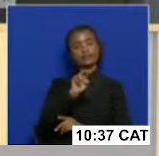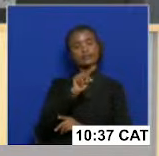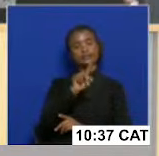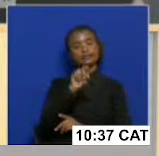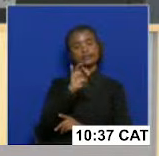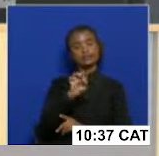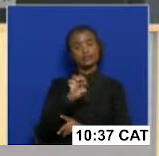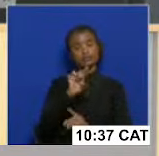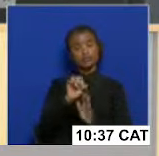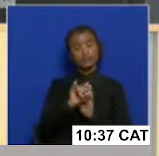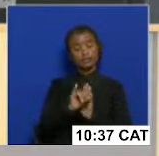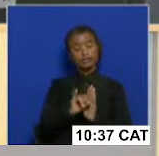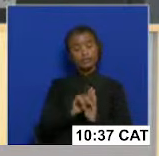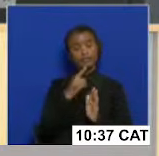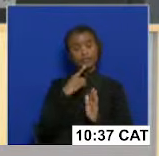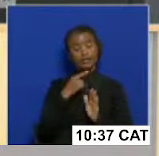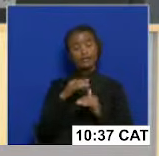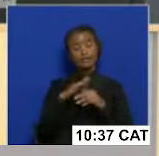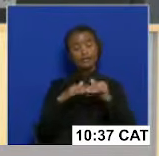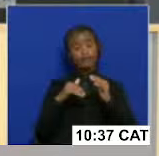agree with that?